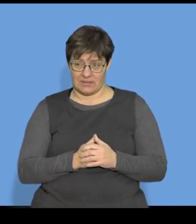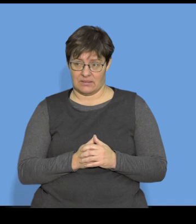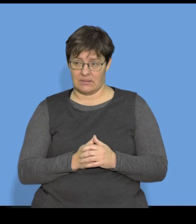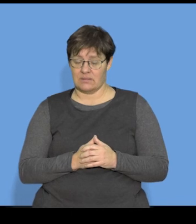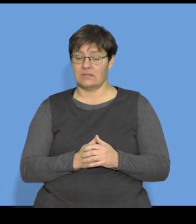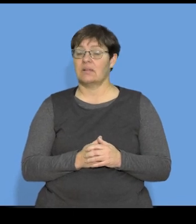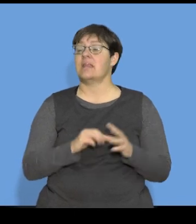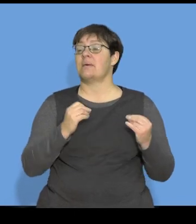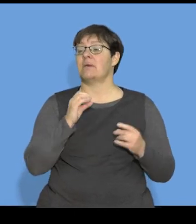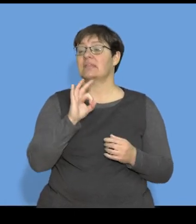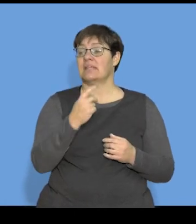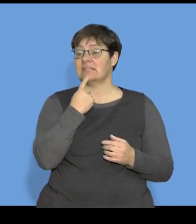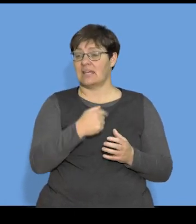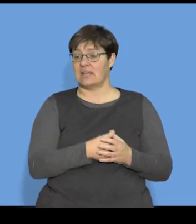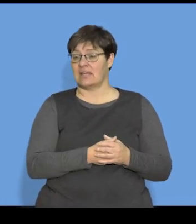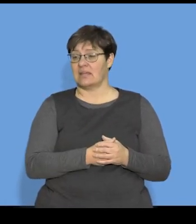it says,